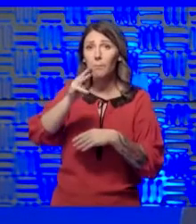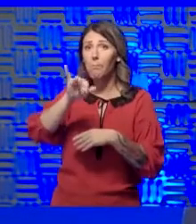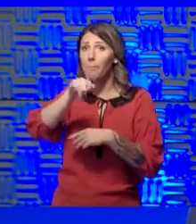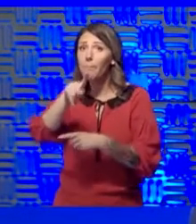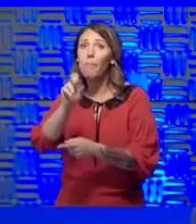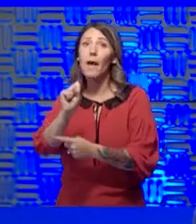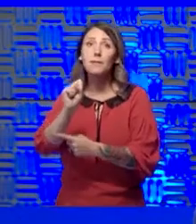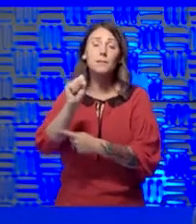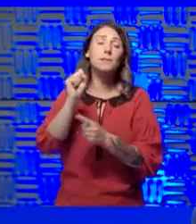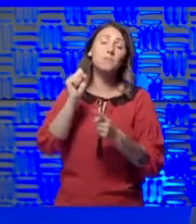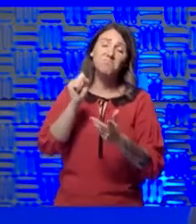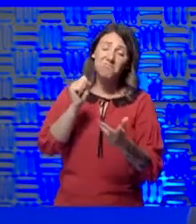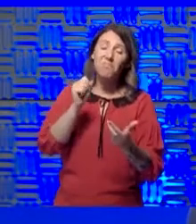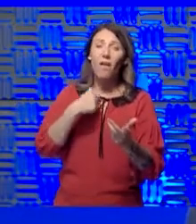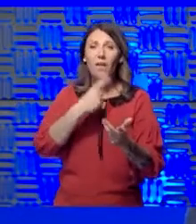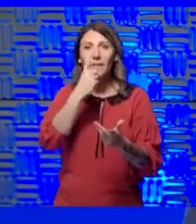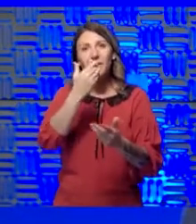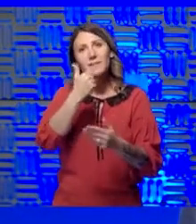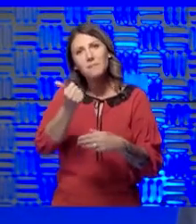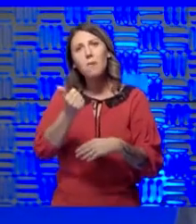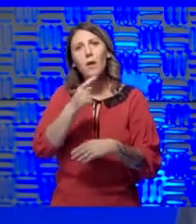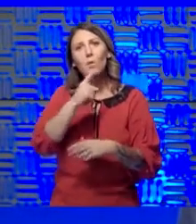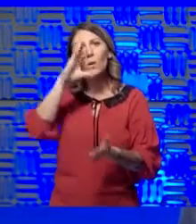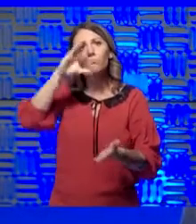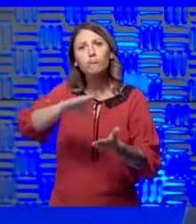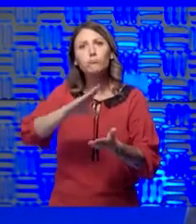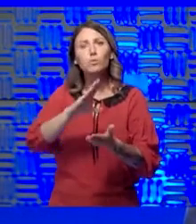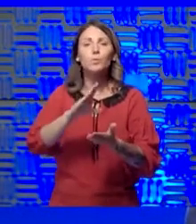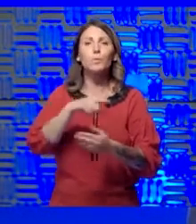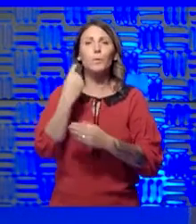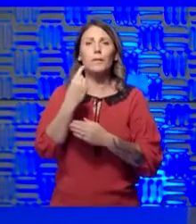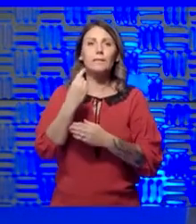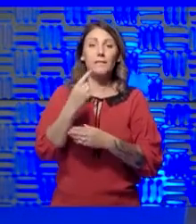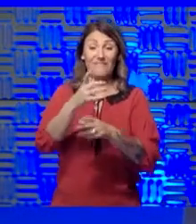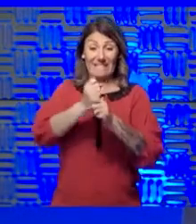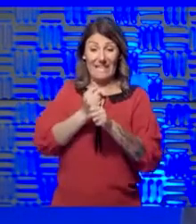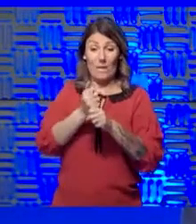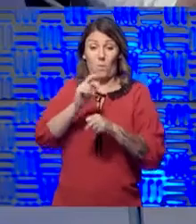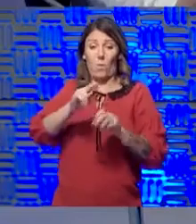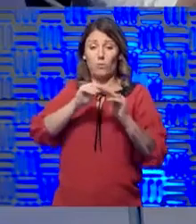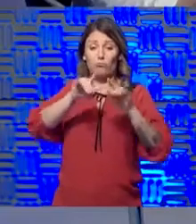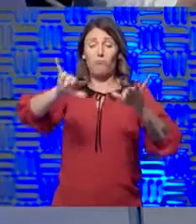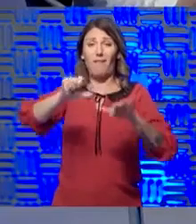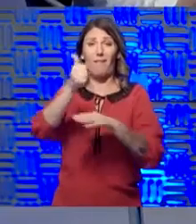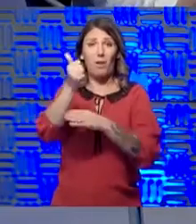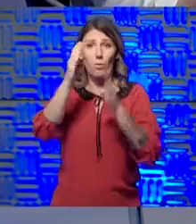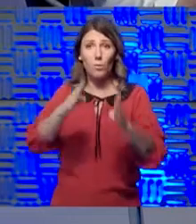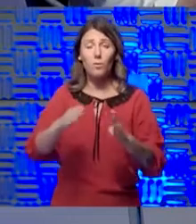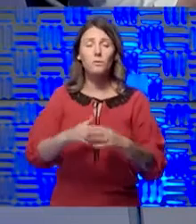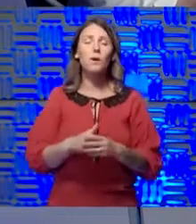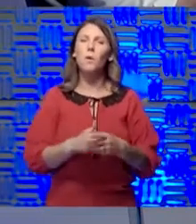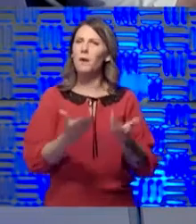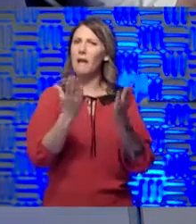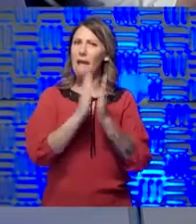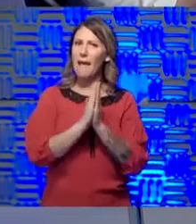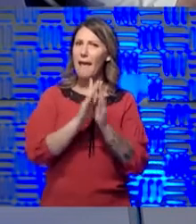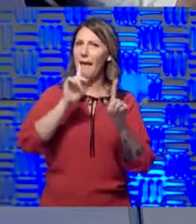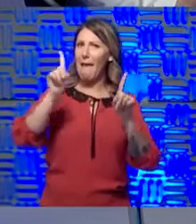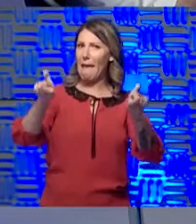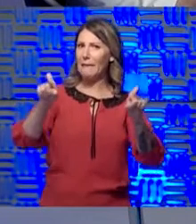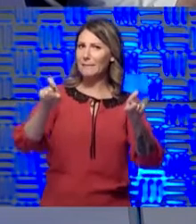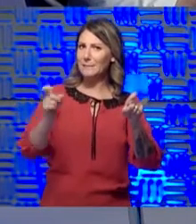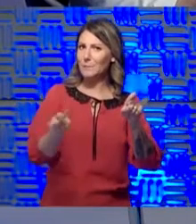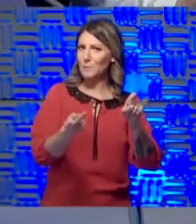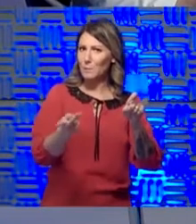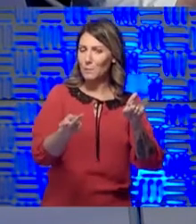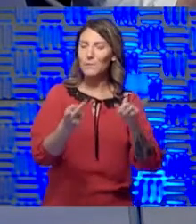think it's probably a lot better, and you're going to reduce your risk of getting it or spreading it to another household. So let me ask the two of you, because I know you guys have spent a lot of